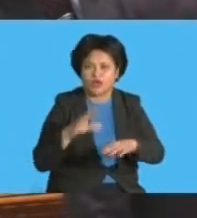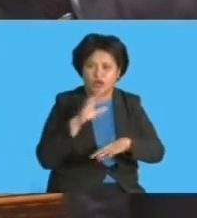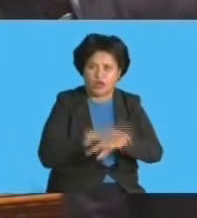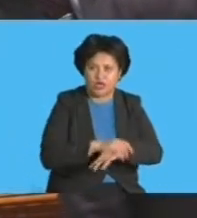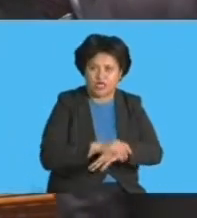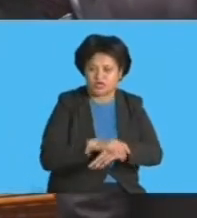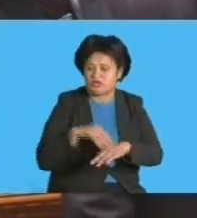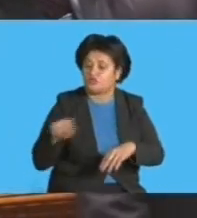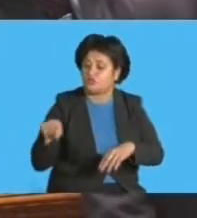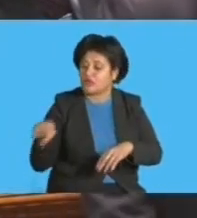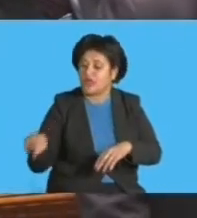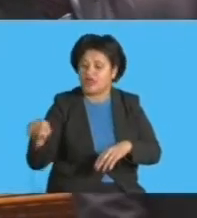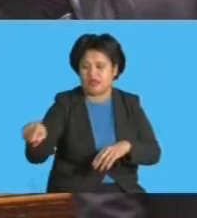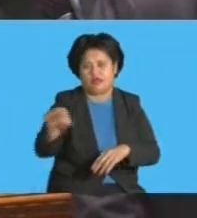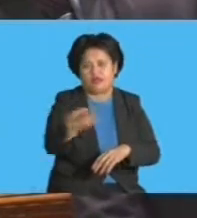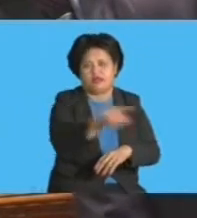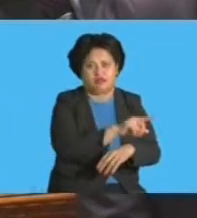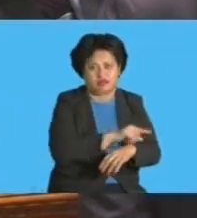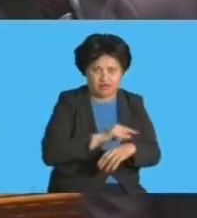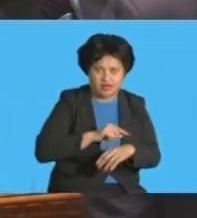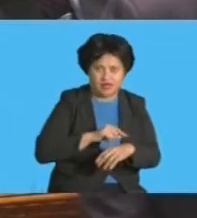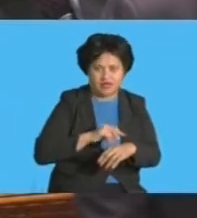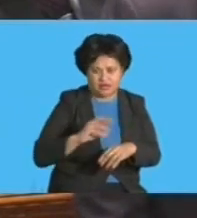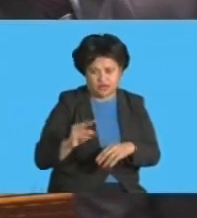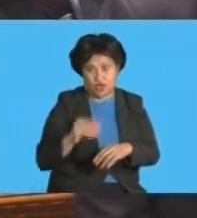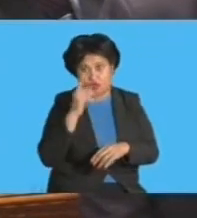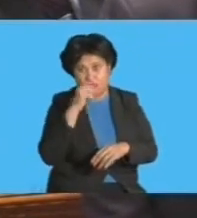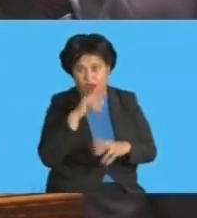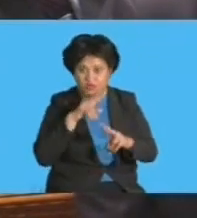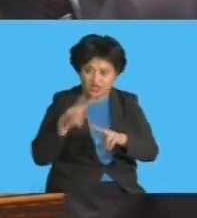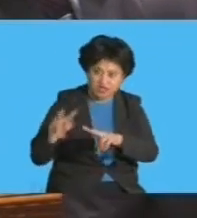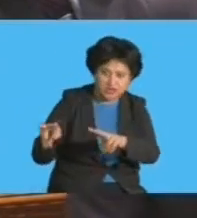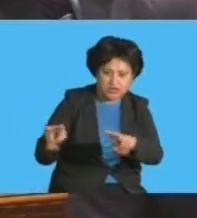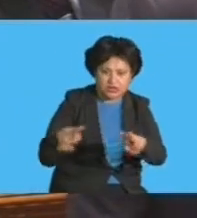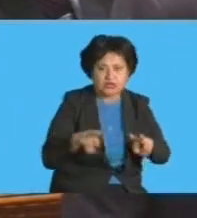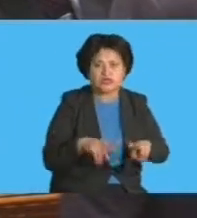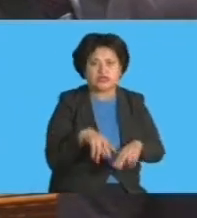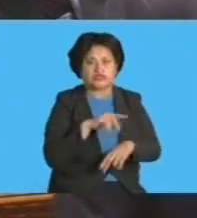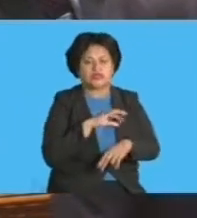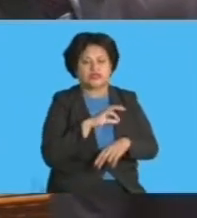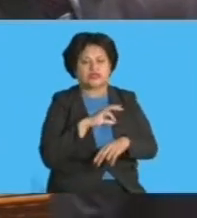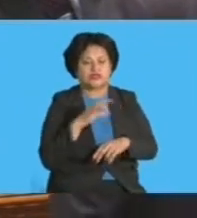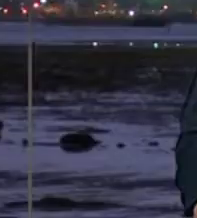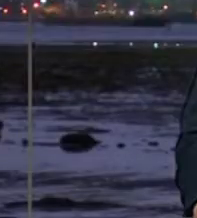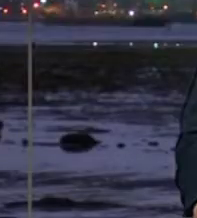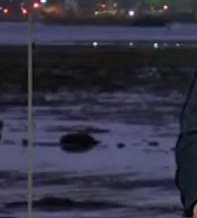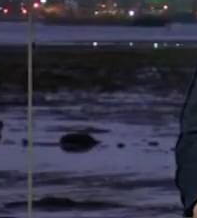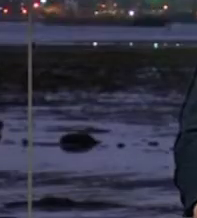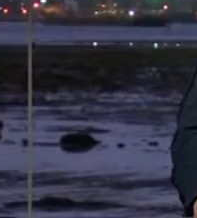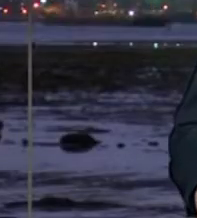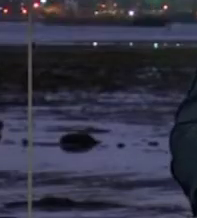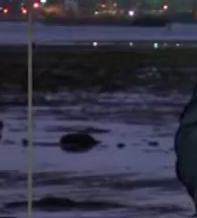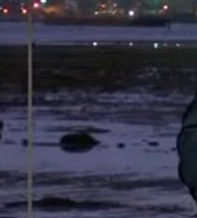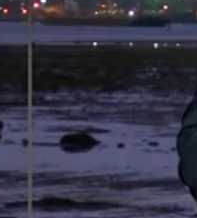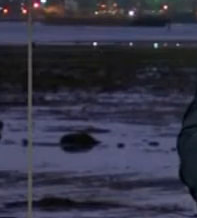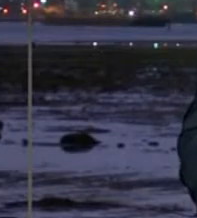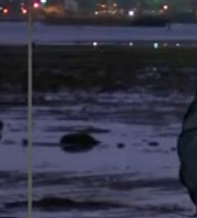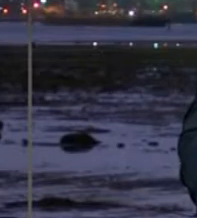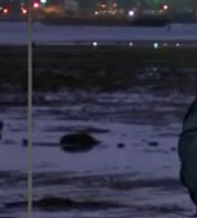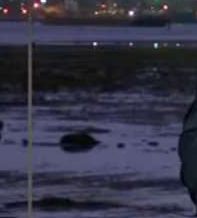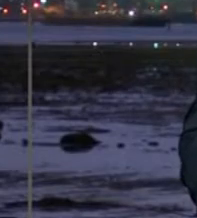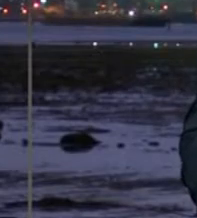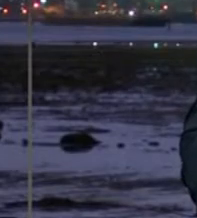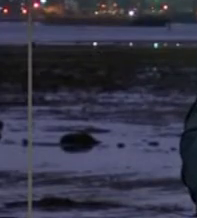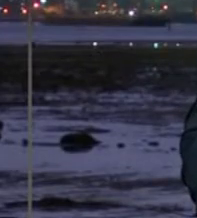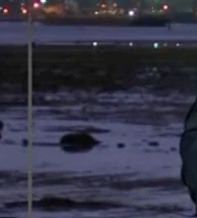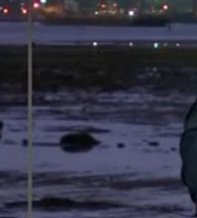to those that are into such activities. The Suva Private